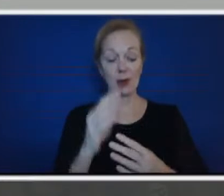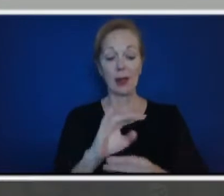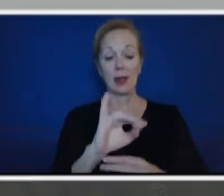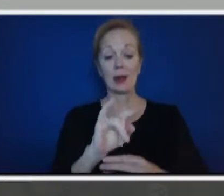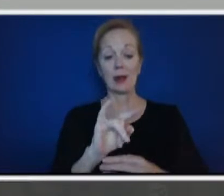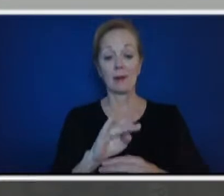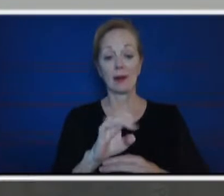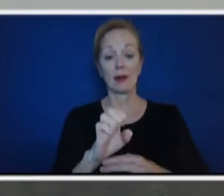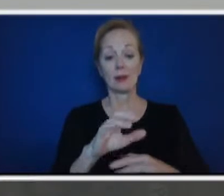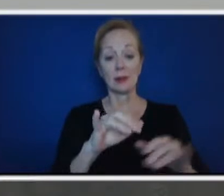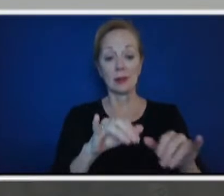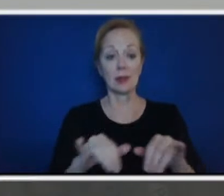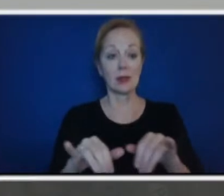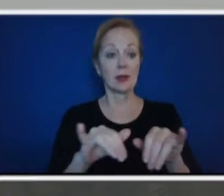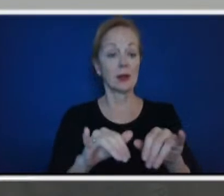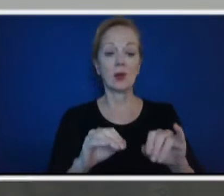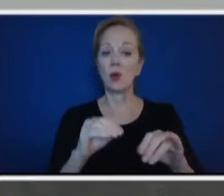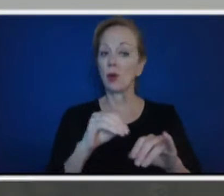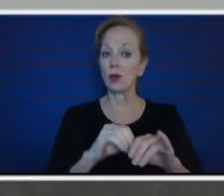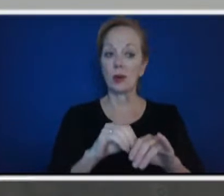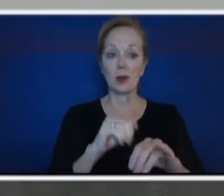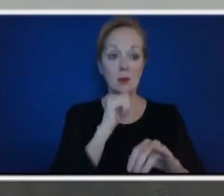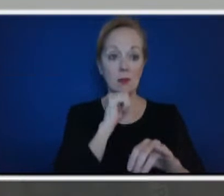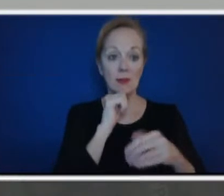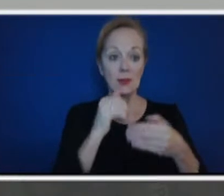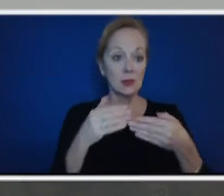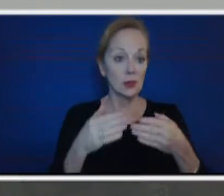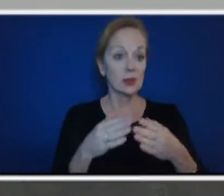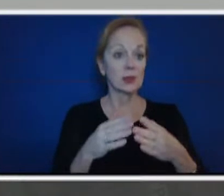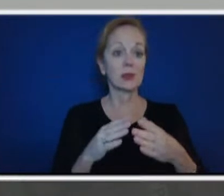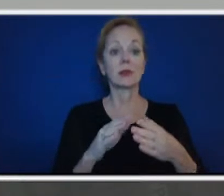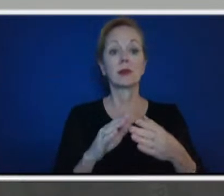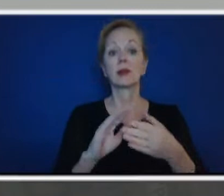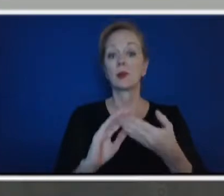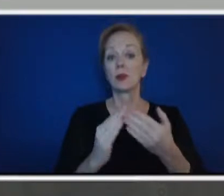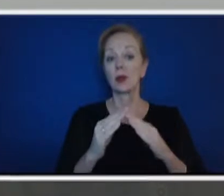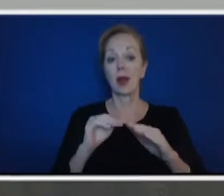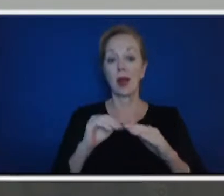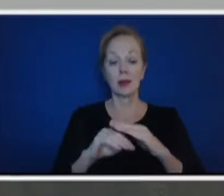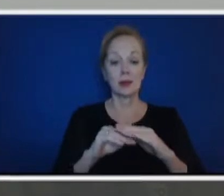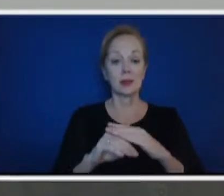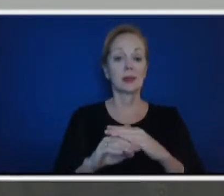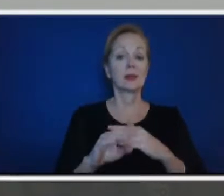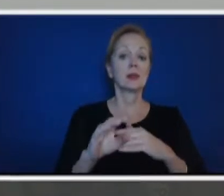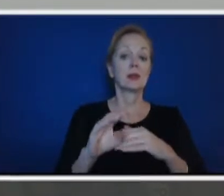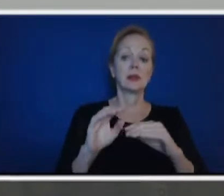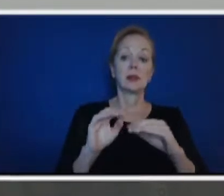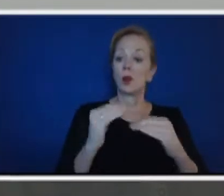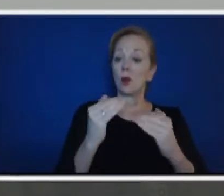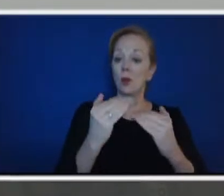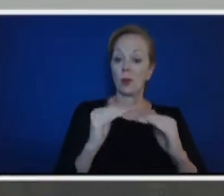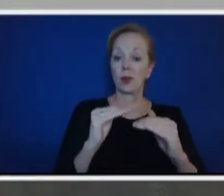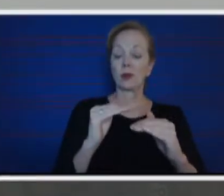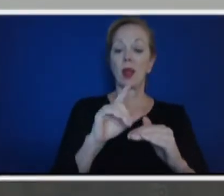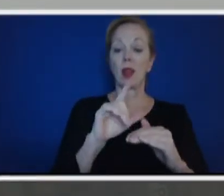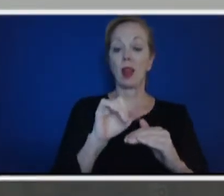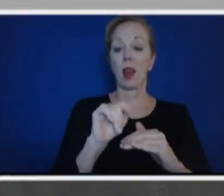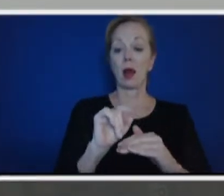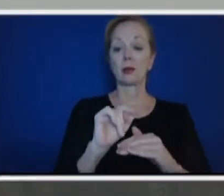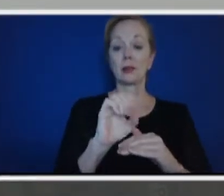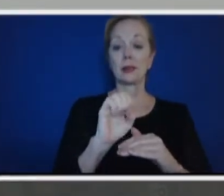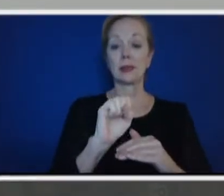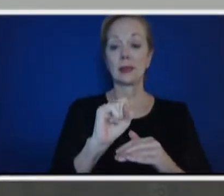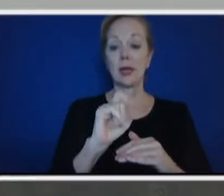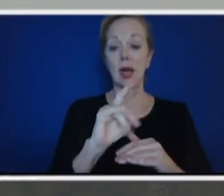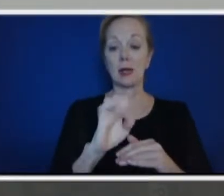include that no internal private streets would have public access easements. No minimum, lot size or width would be